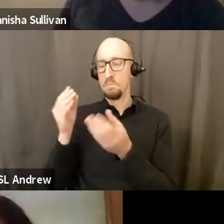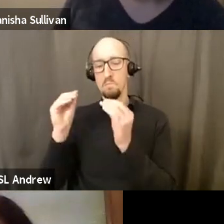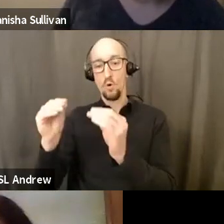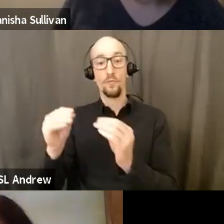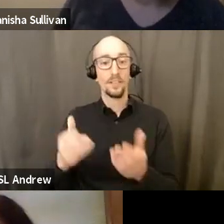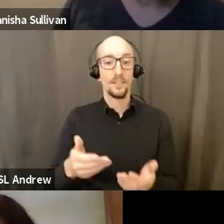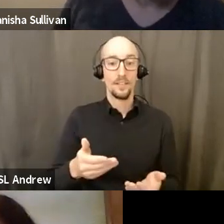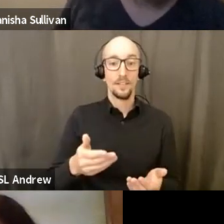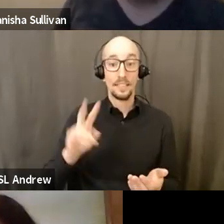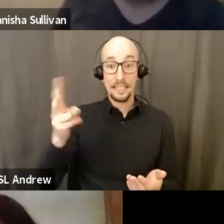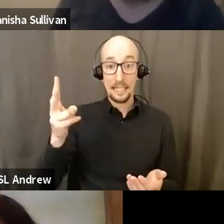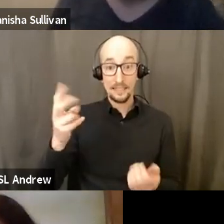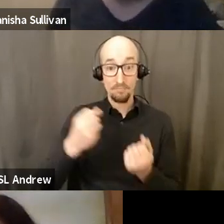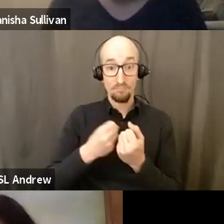second?